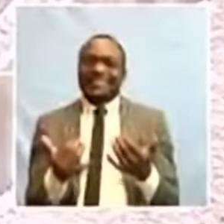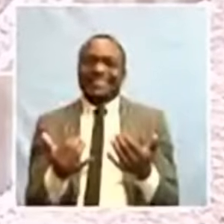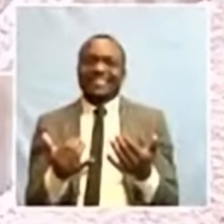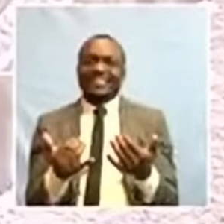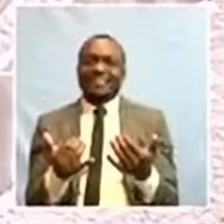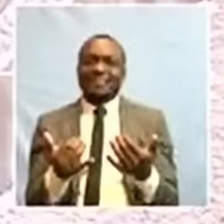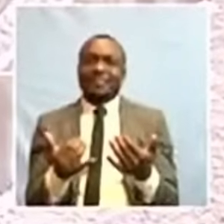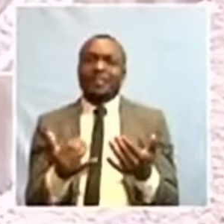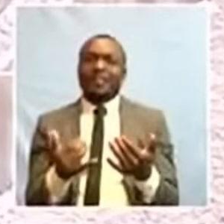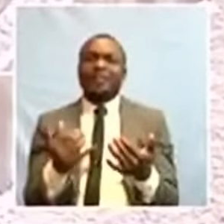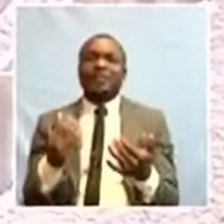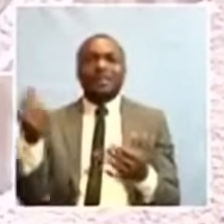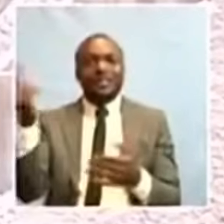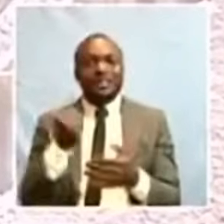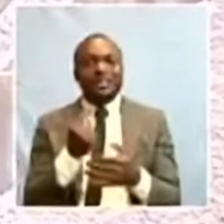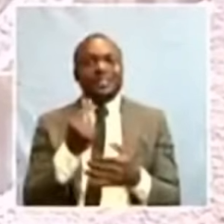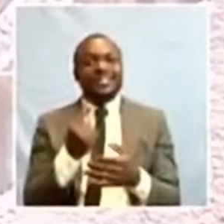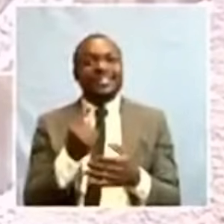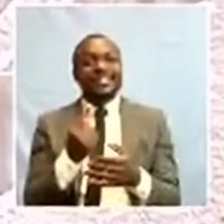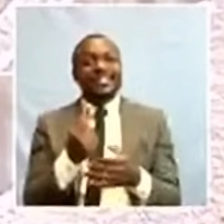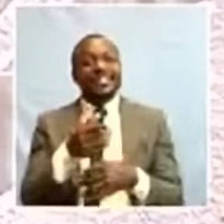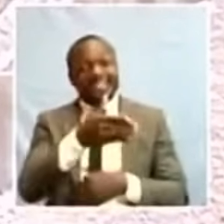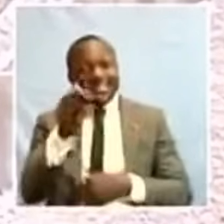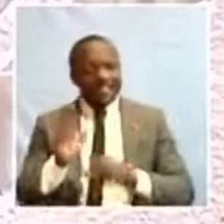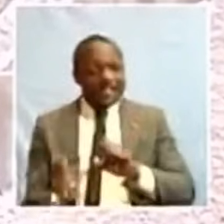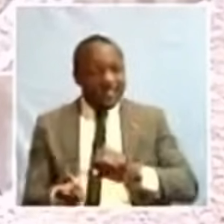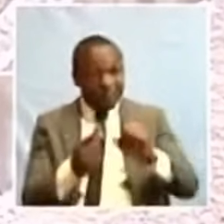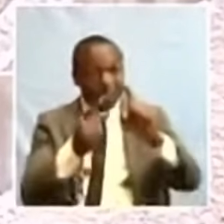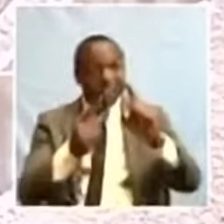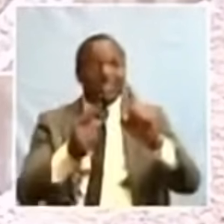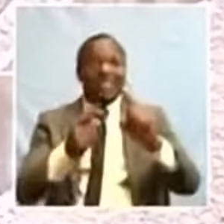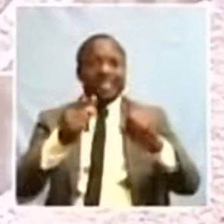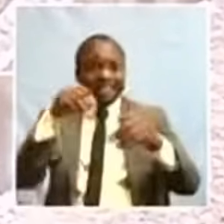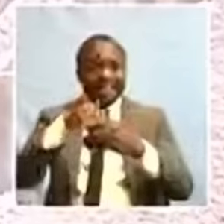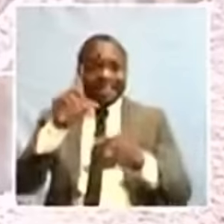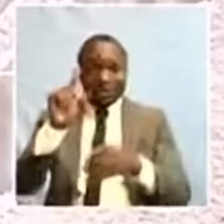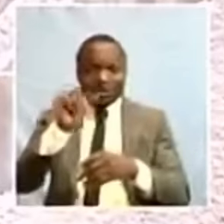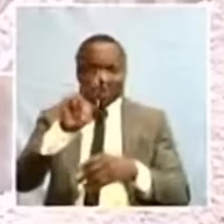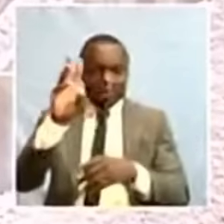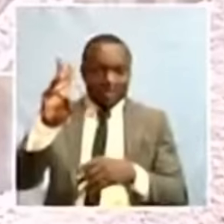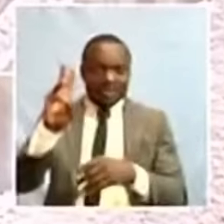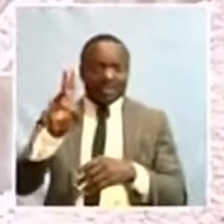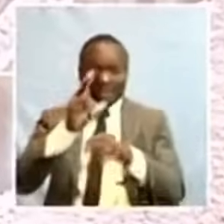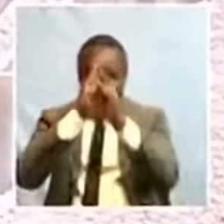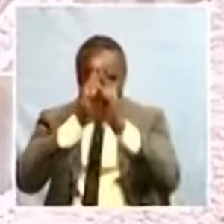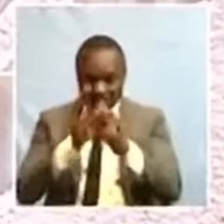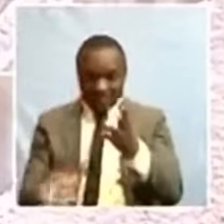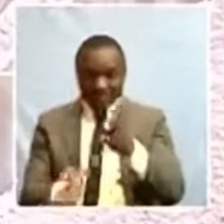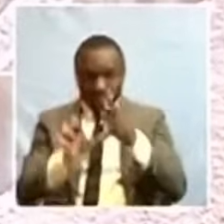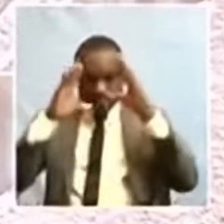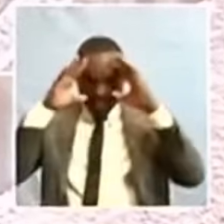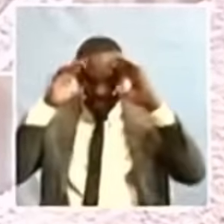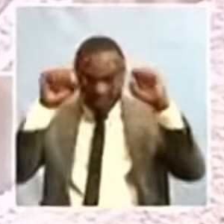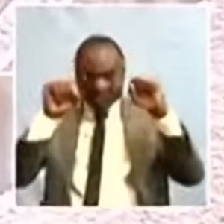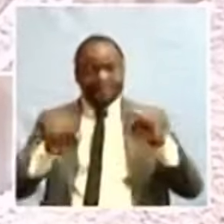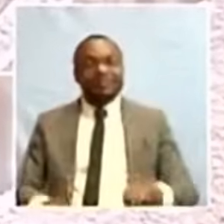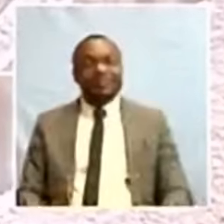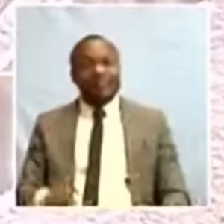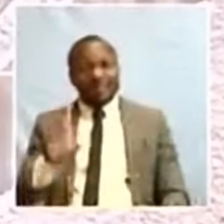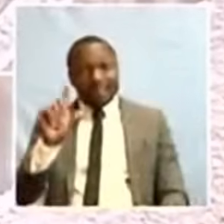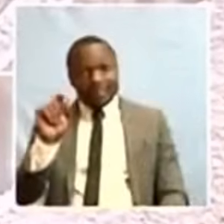was written UPND because they are going in 2026. Thank you, Madam Speaker. Your Honor, the Vice President,